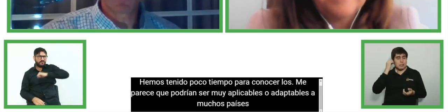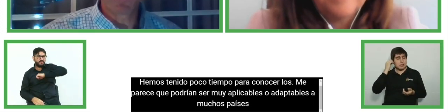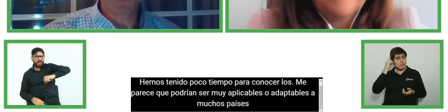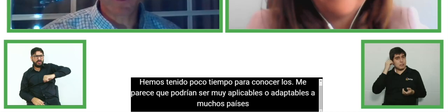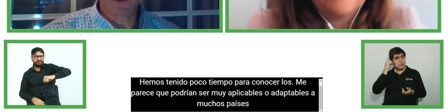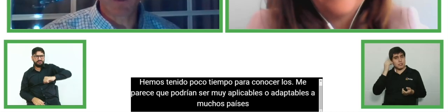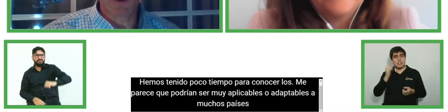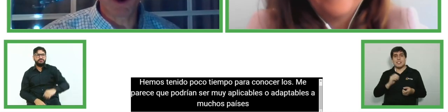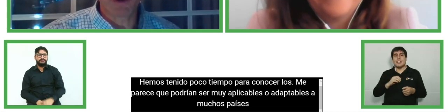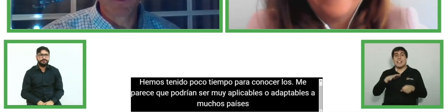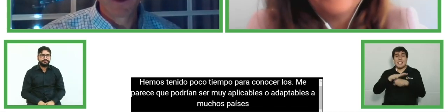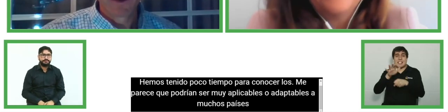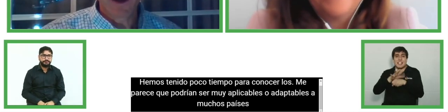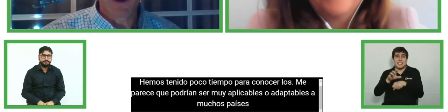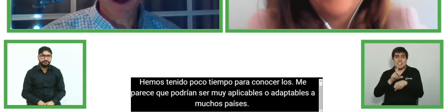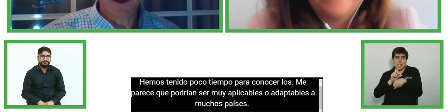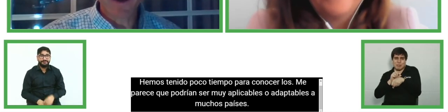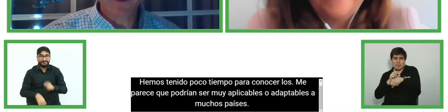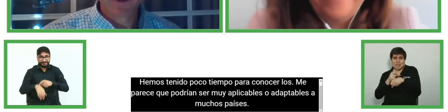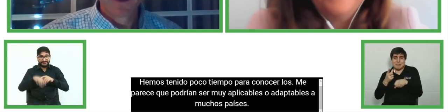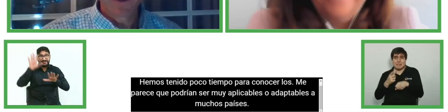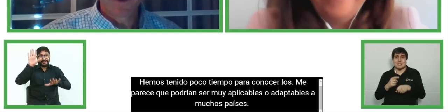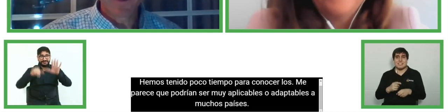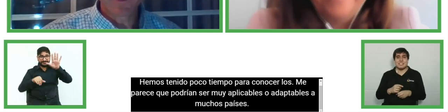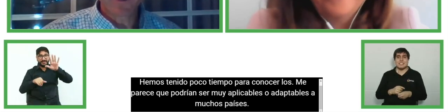Carola, do you think? 15 seconds.